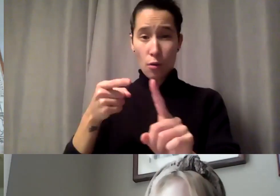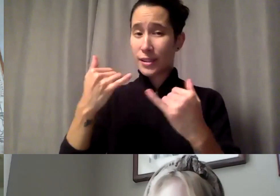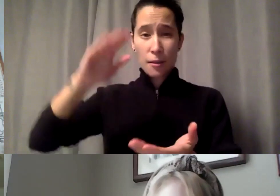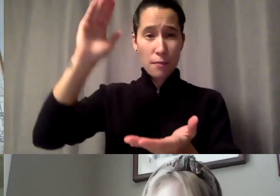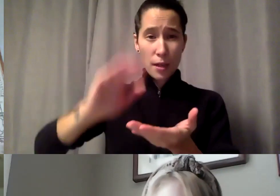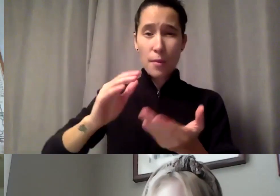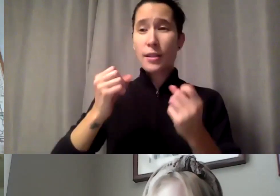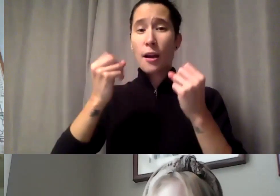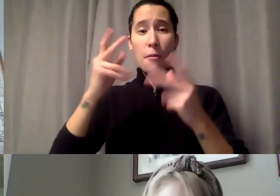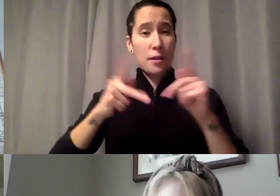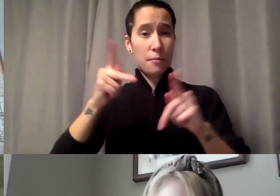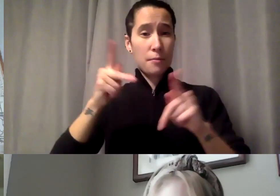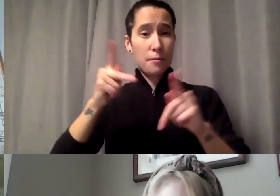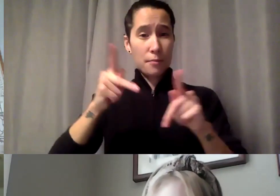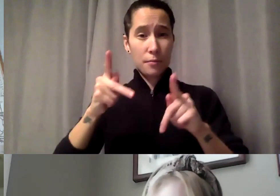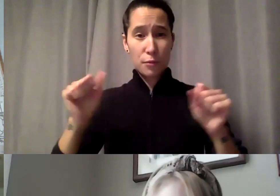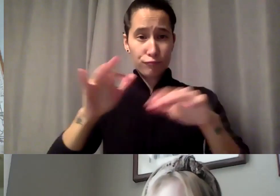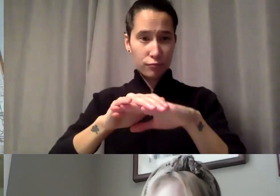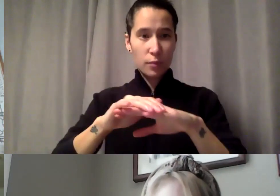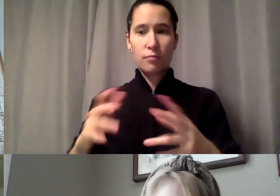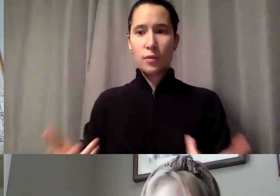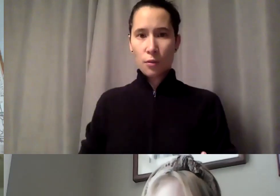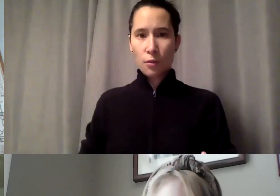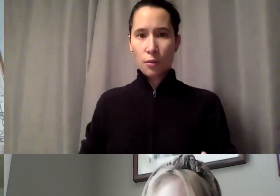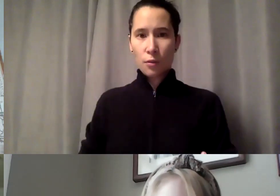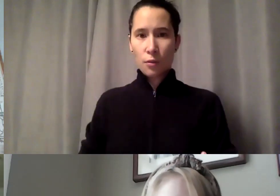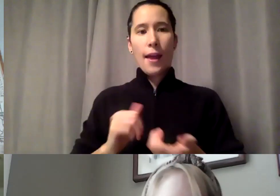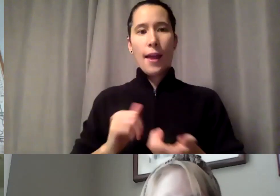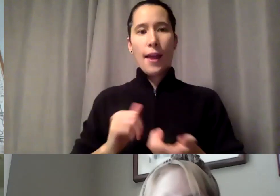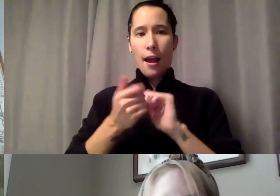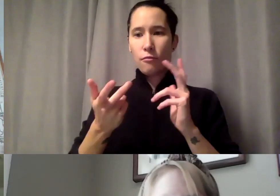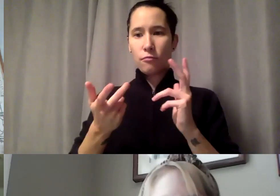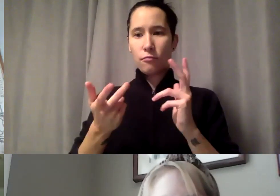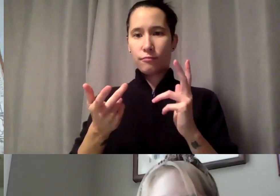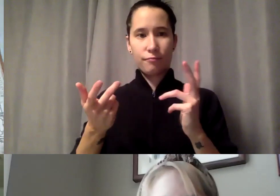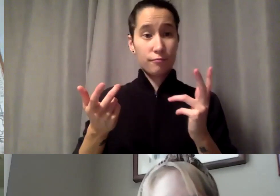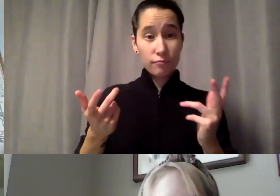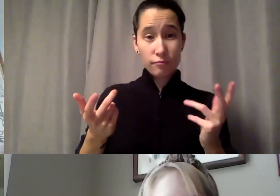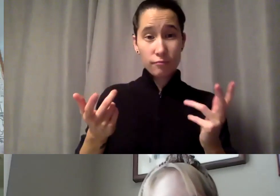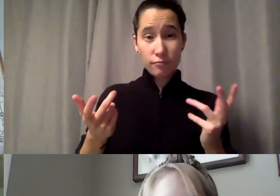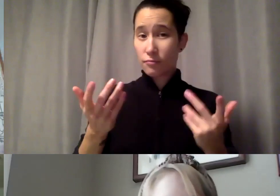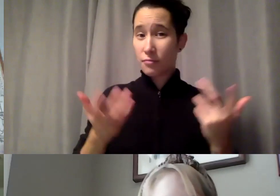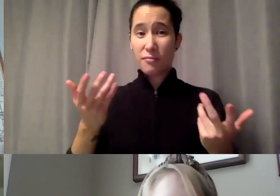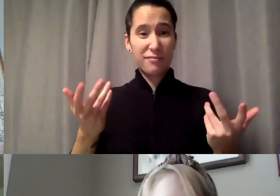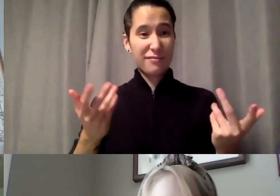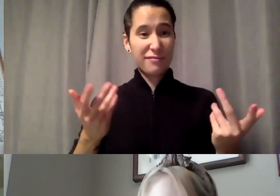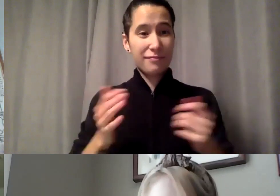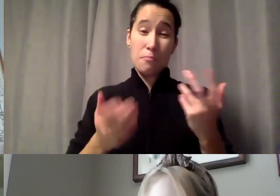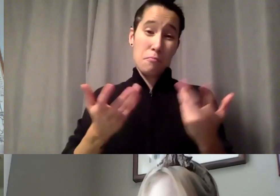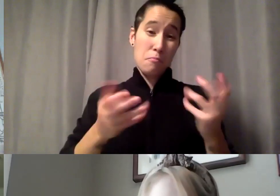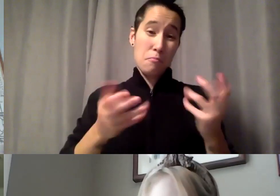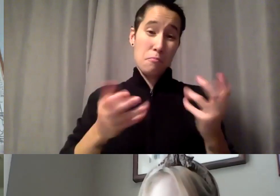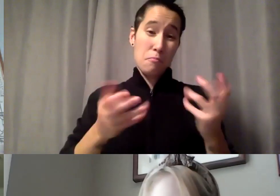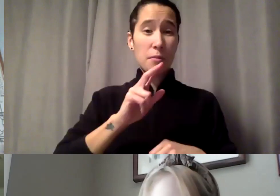that are gathering. So how can we, it can be 3 or 4 volunteers, that parents that are doing that